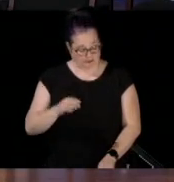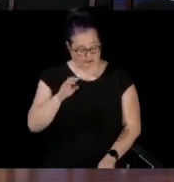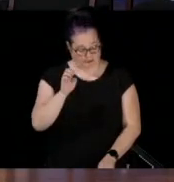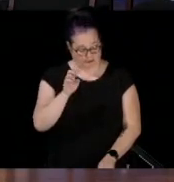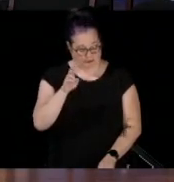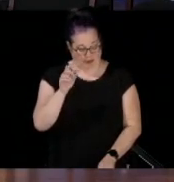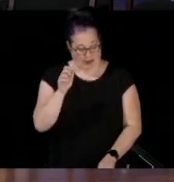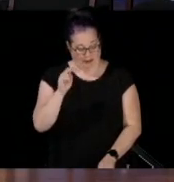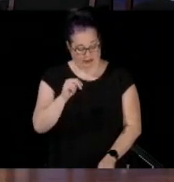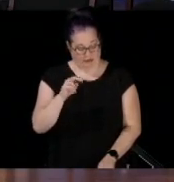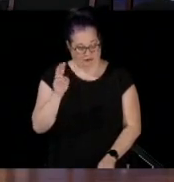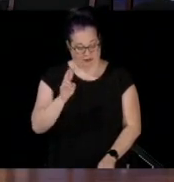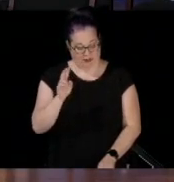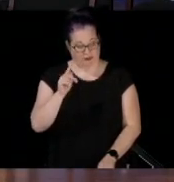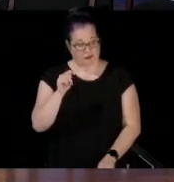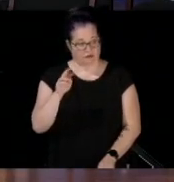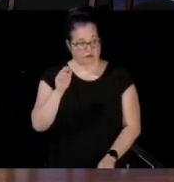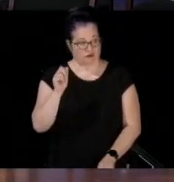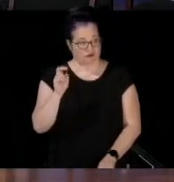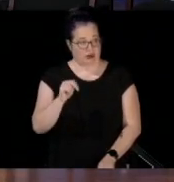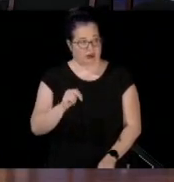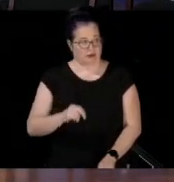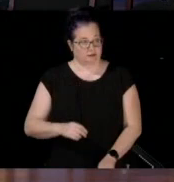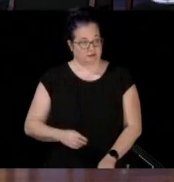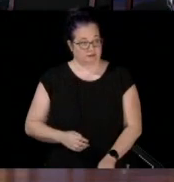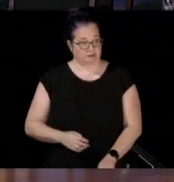Evan Vin Tran.